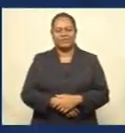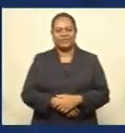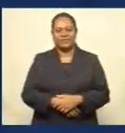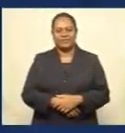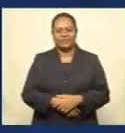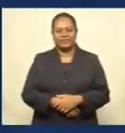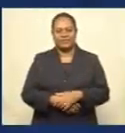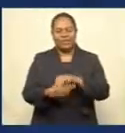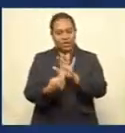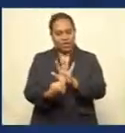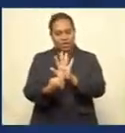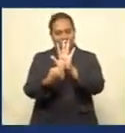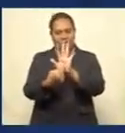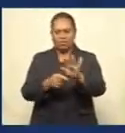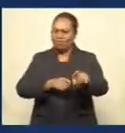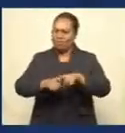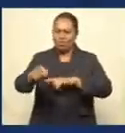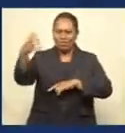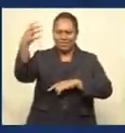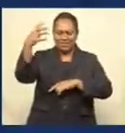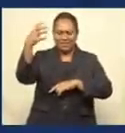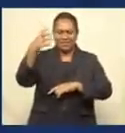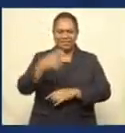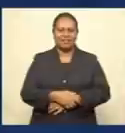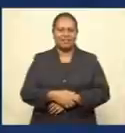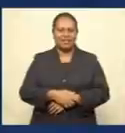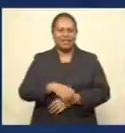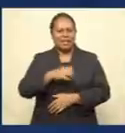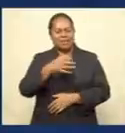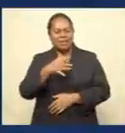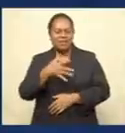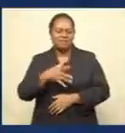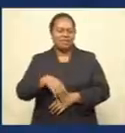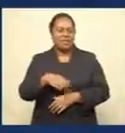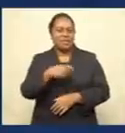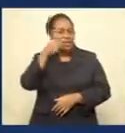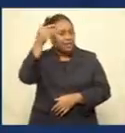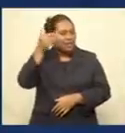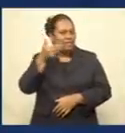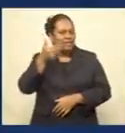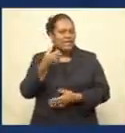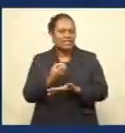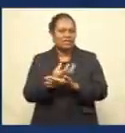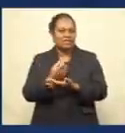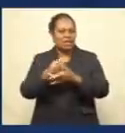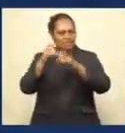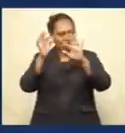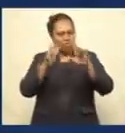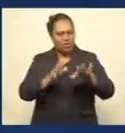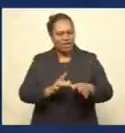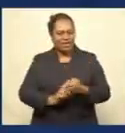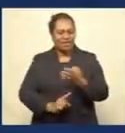And in the north, more sunny weather with a chance of rain in Sabu Sabu in the evening.